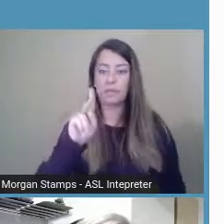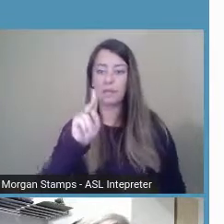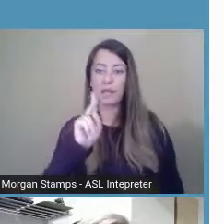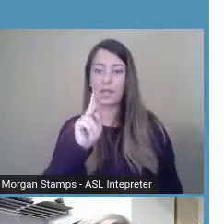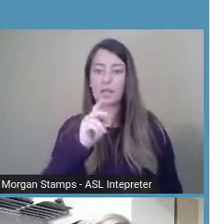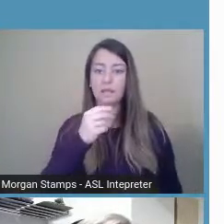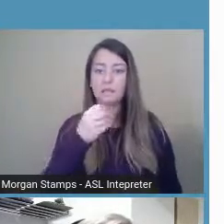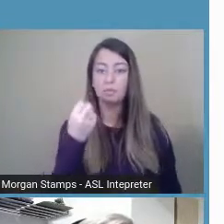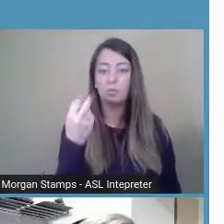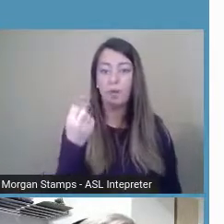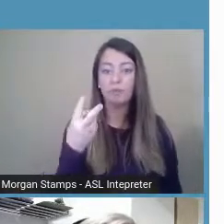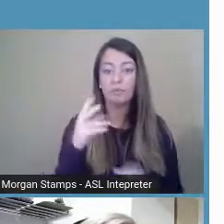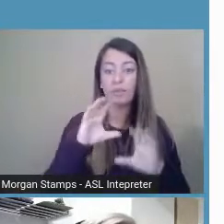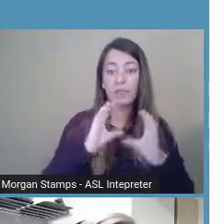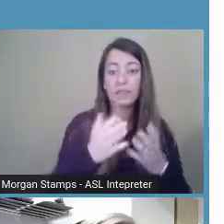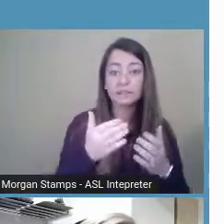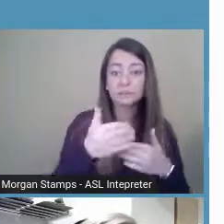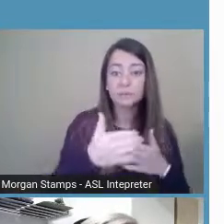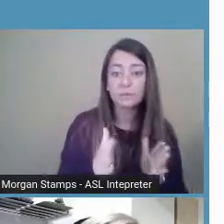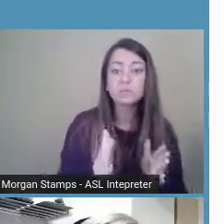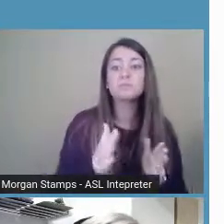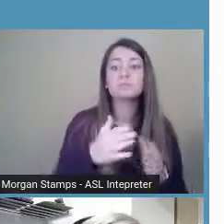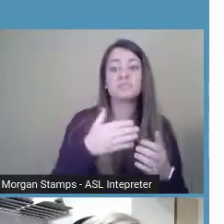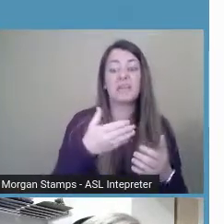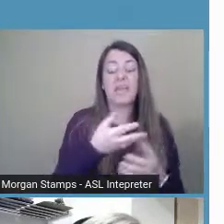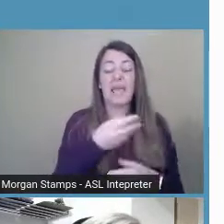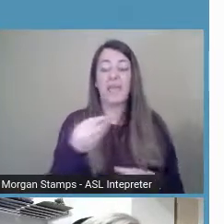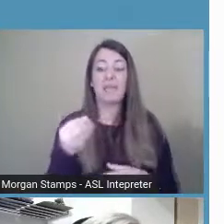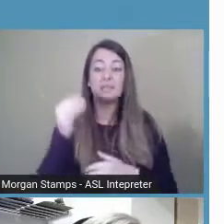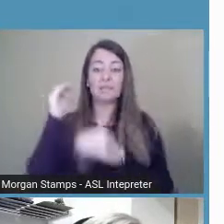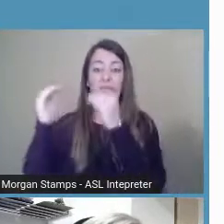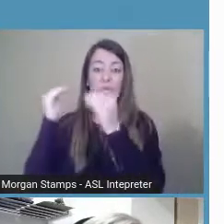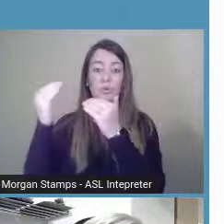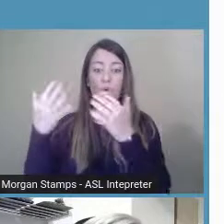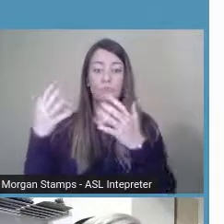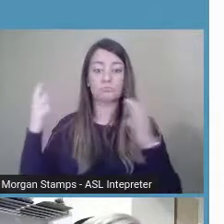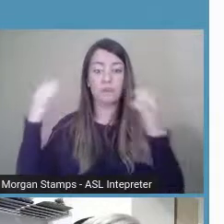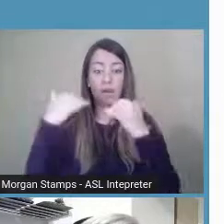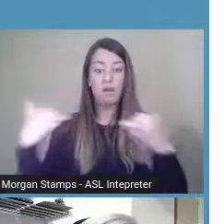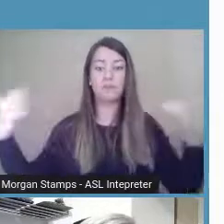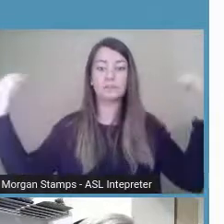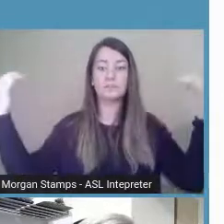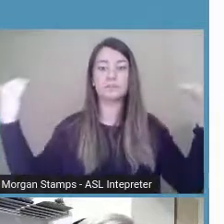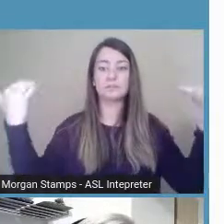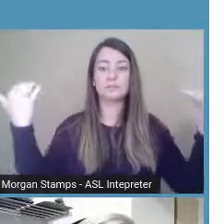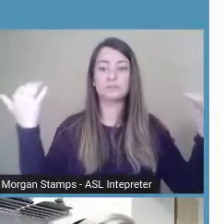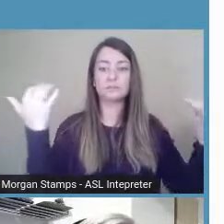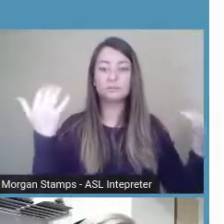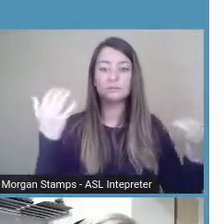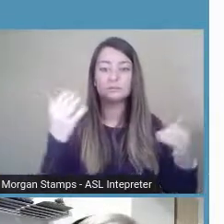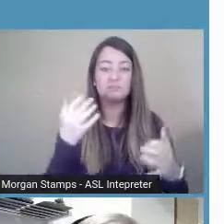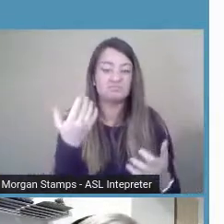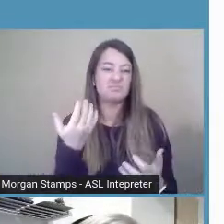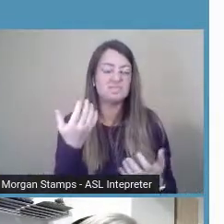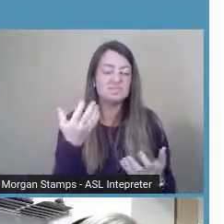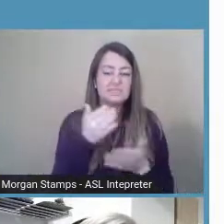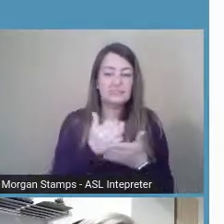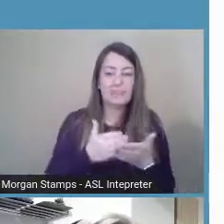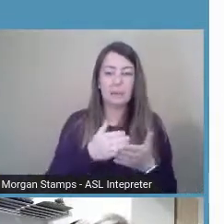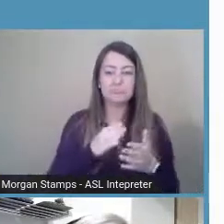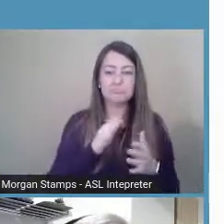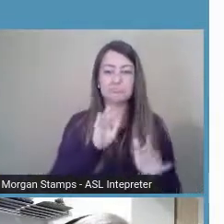and scale of exhibitions, programming, and staff size, we were also tasked with limiting expenses to a bare